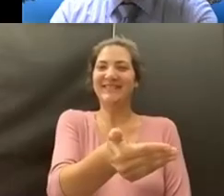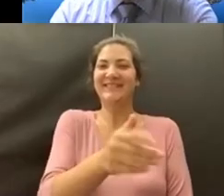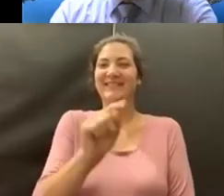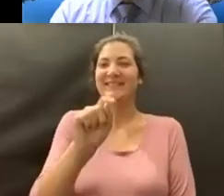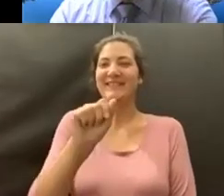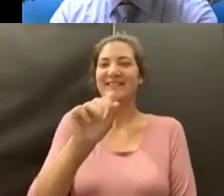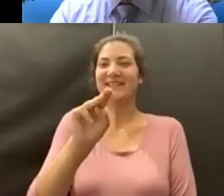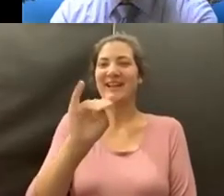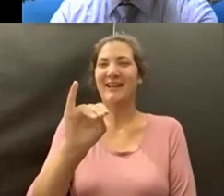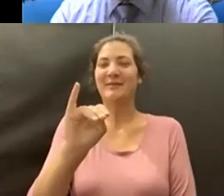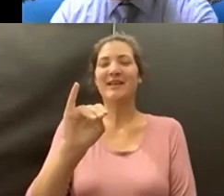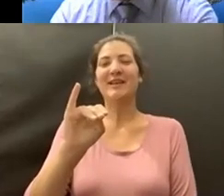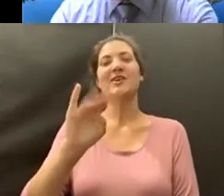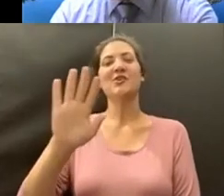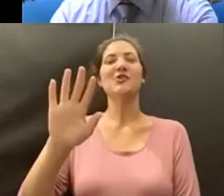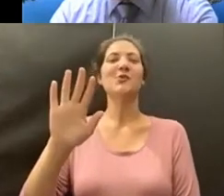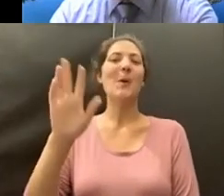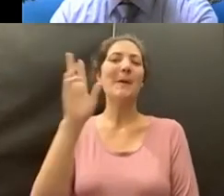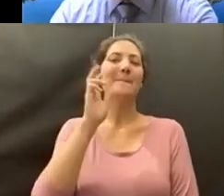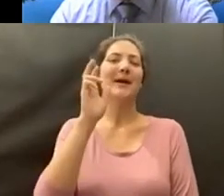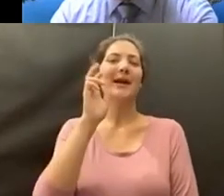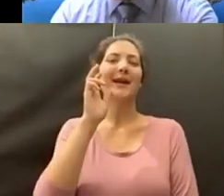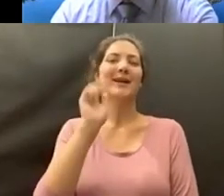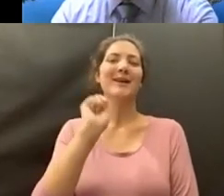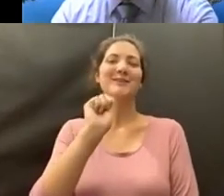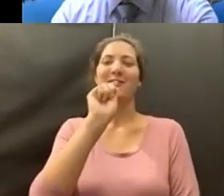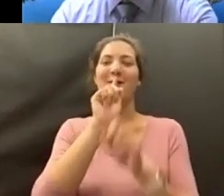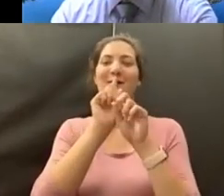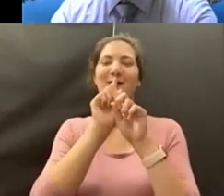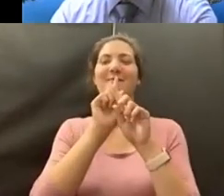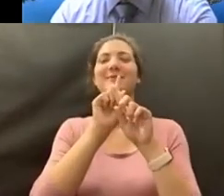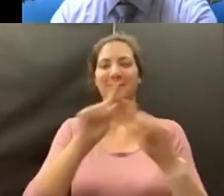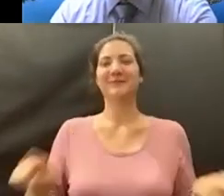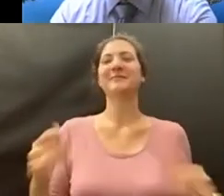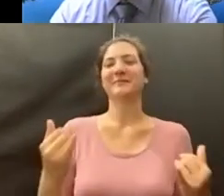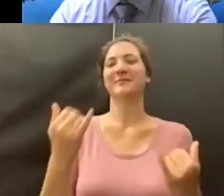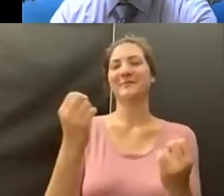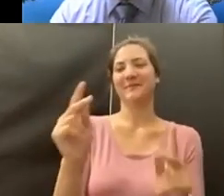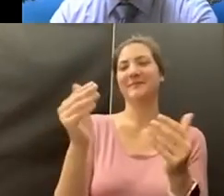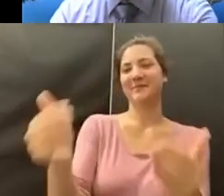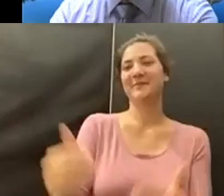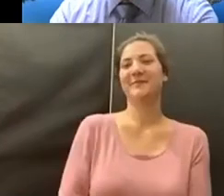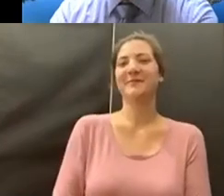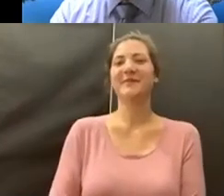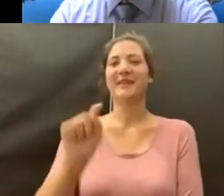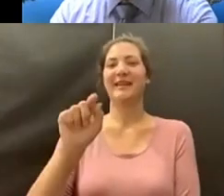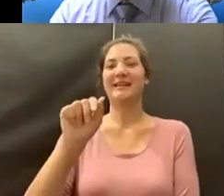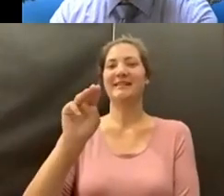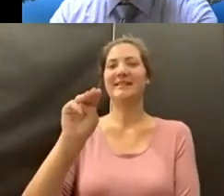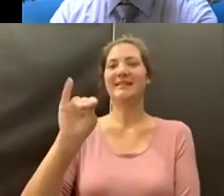Let's get your mic back on. Hold on one second. There you go. Thank you. Well,